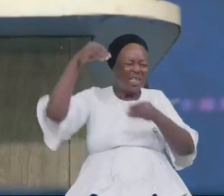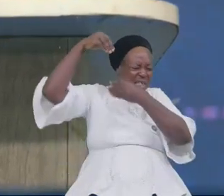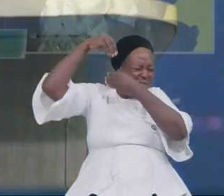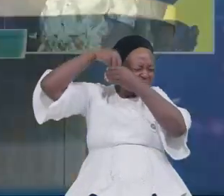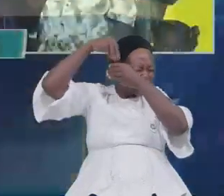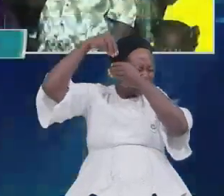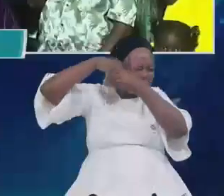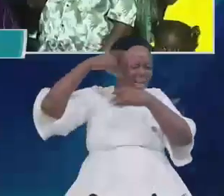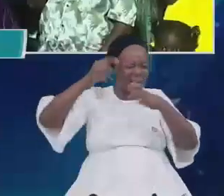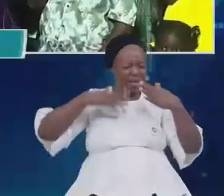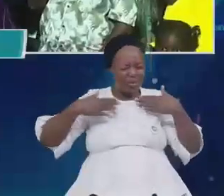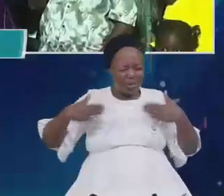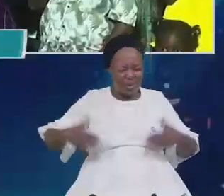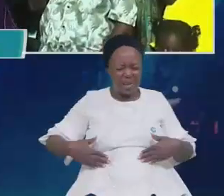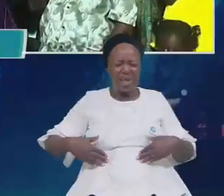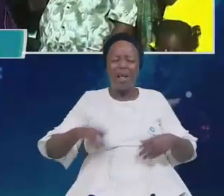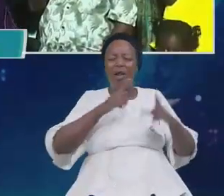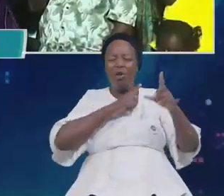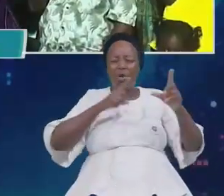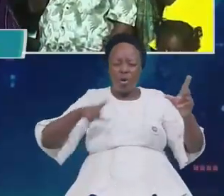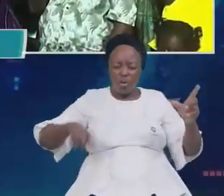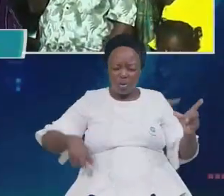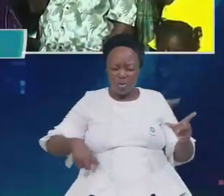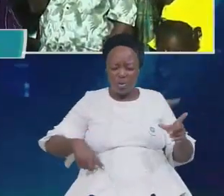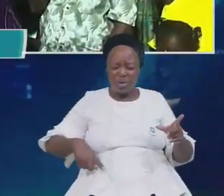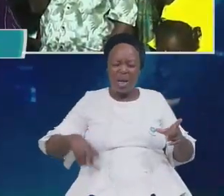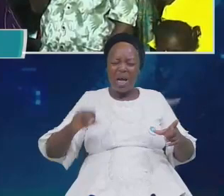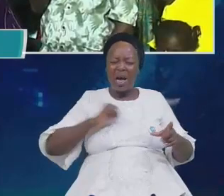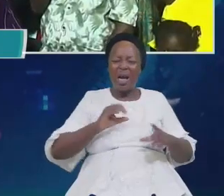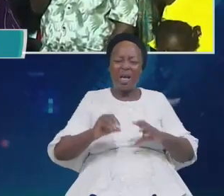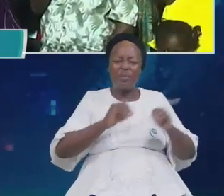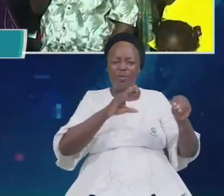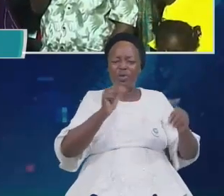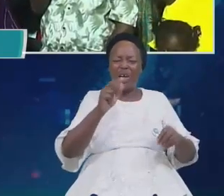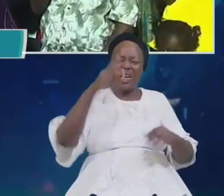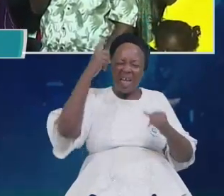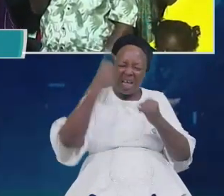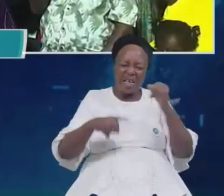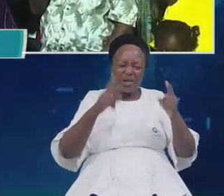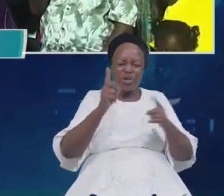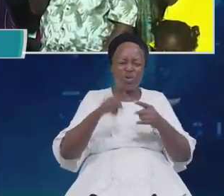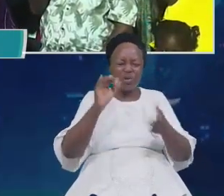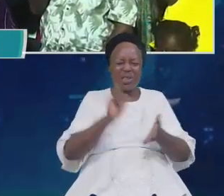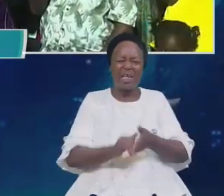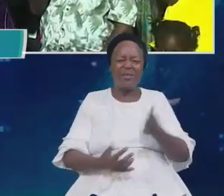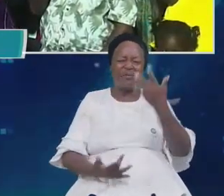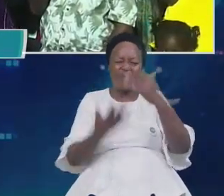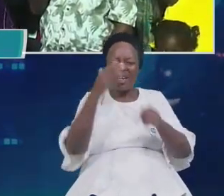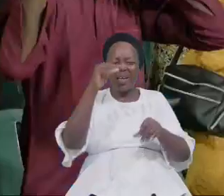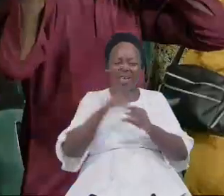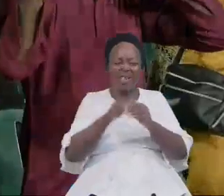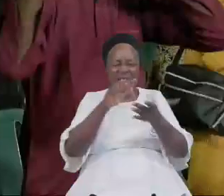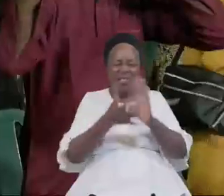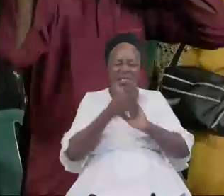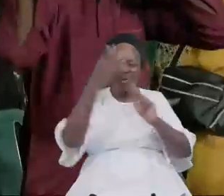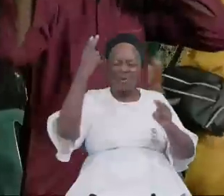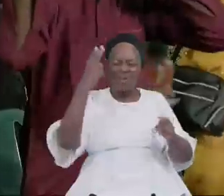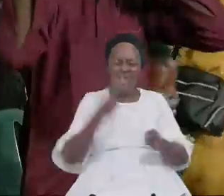body, Lord, I put an end to that fire in Jesus'